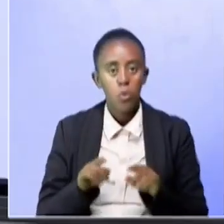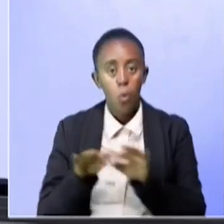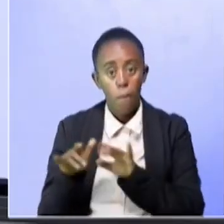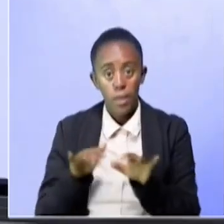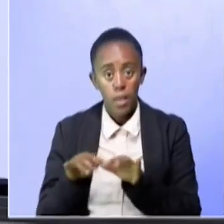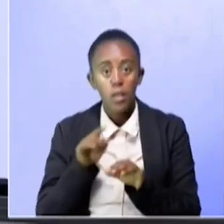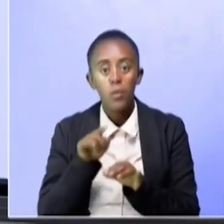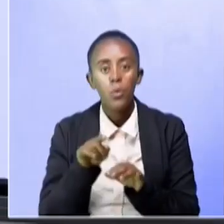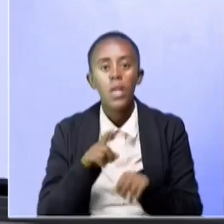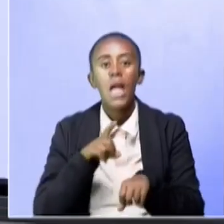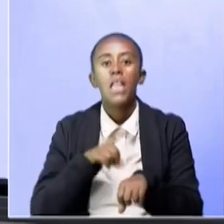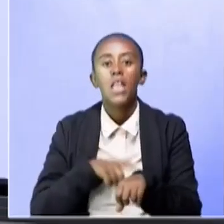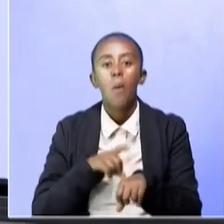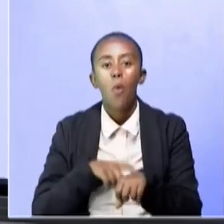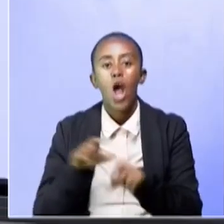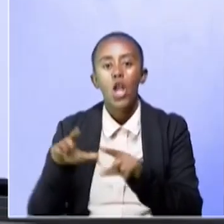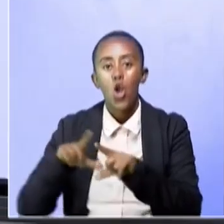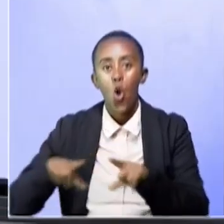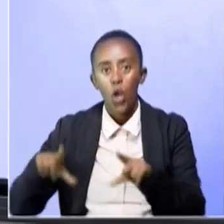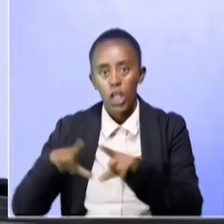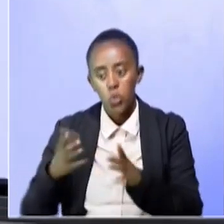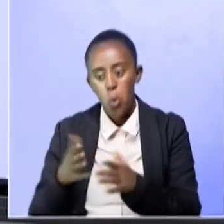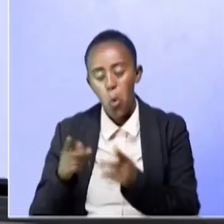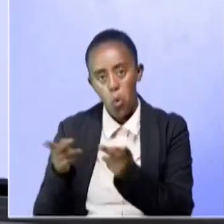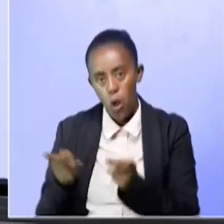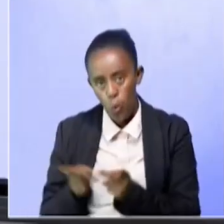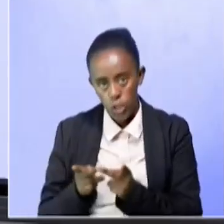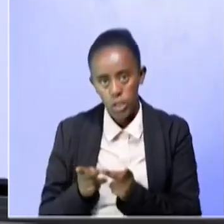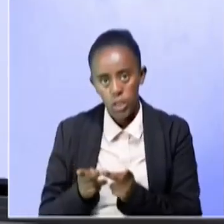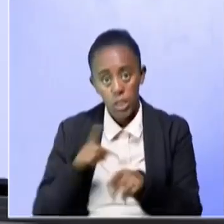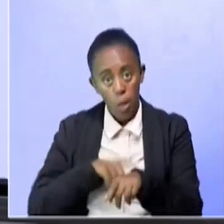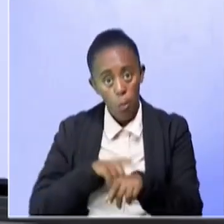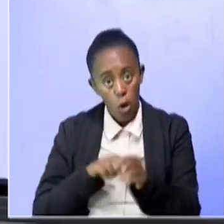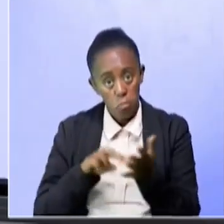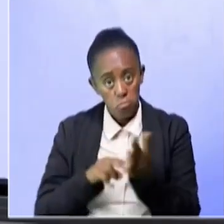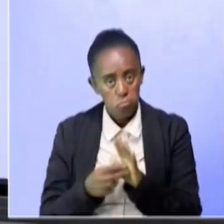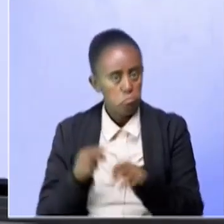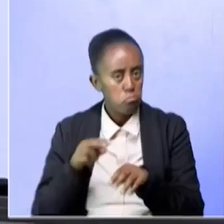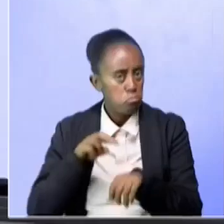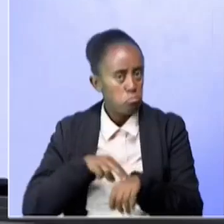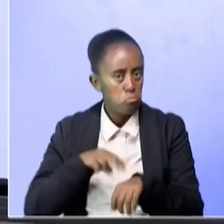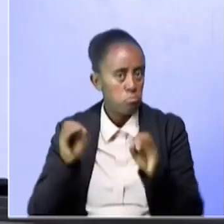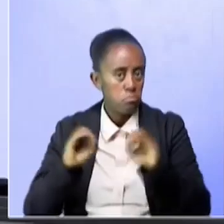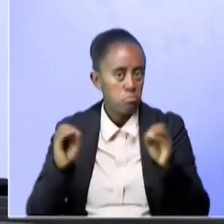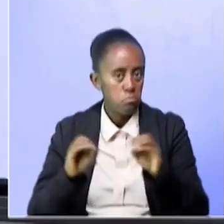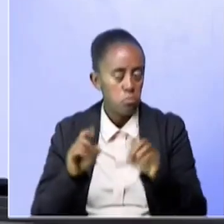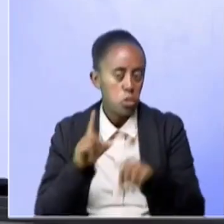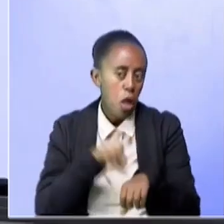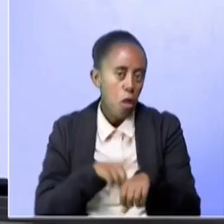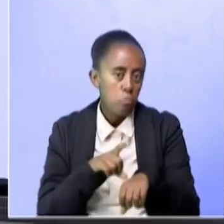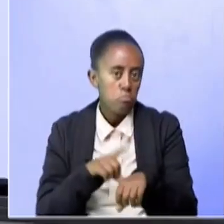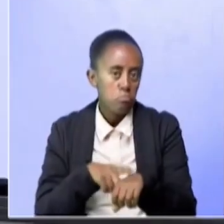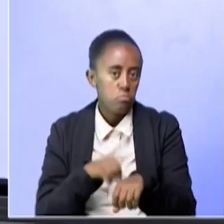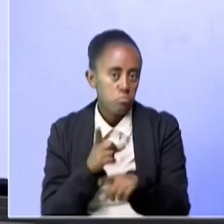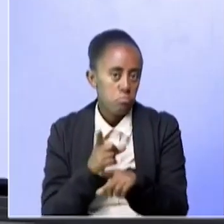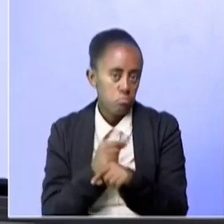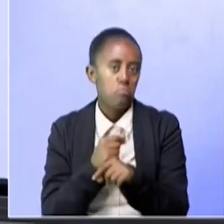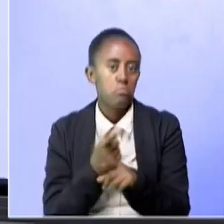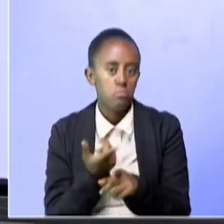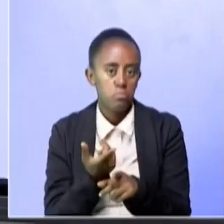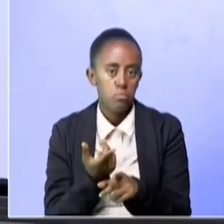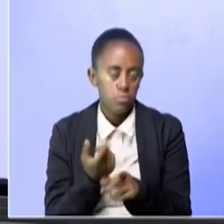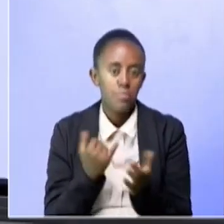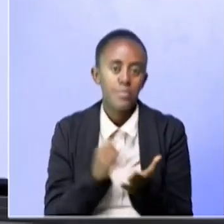the temporary location. Temporary means not permanent, for the time being. That's it.